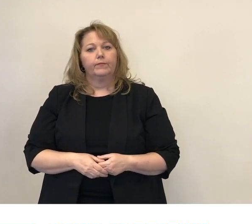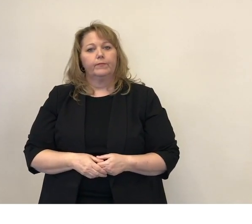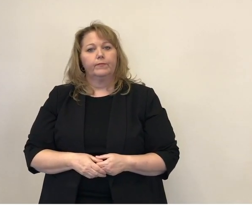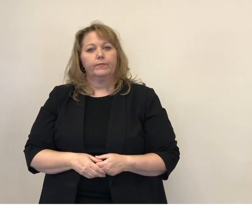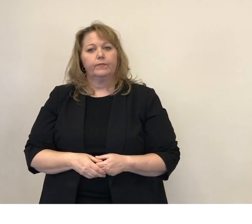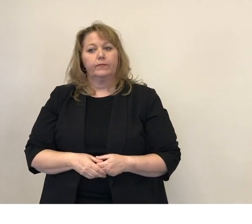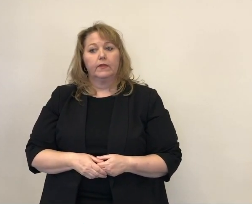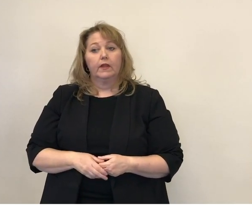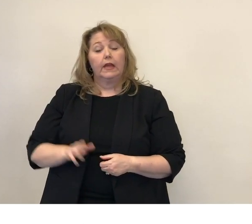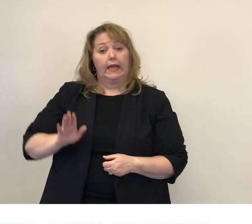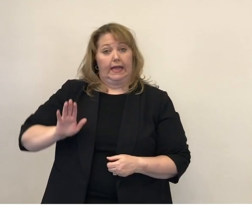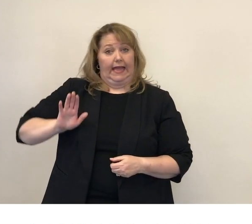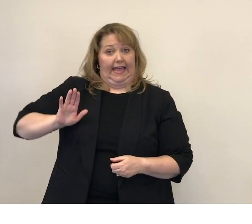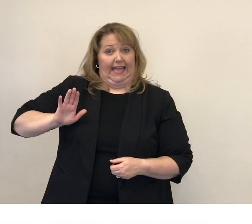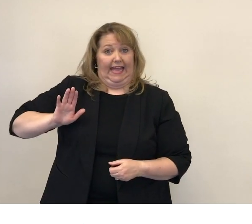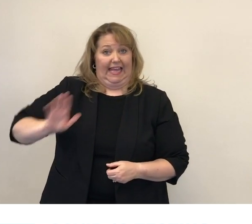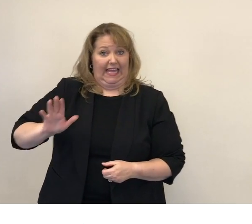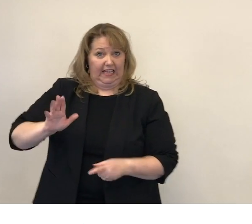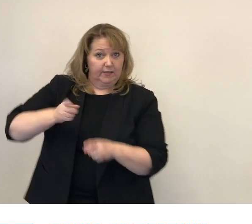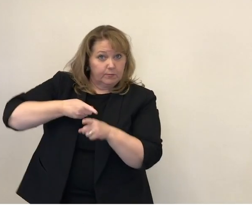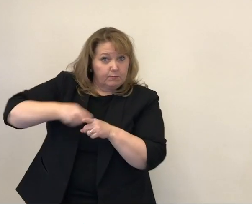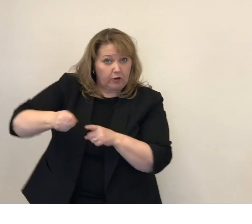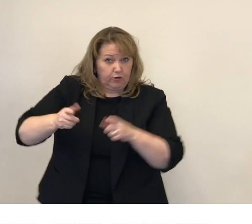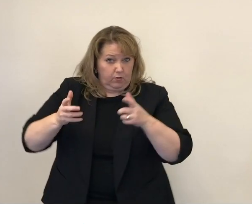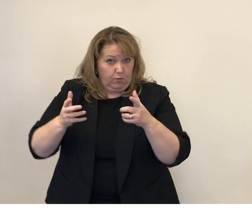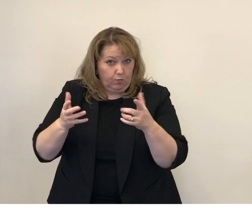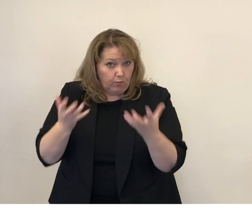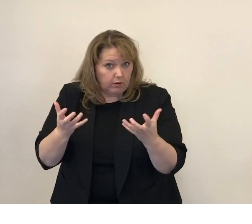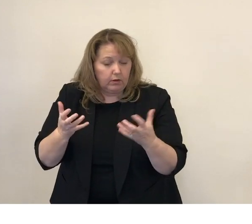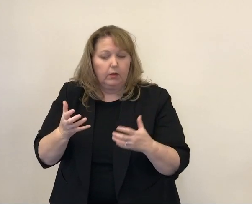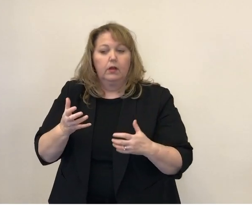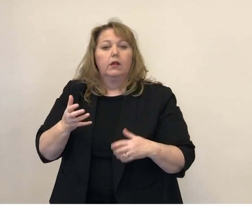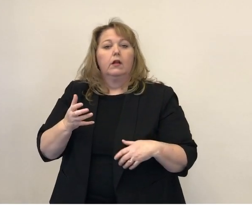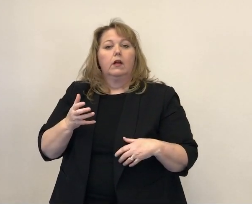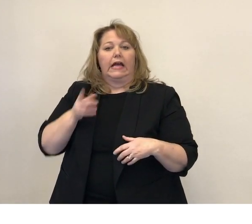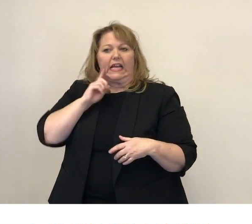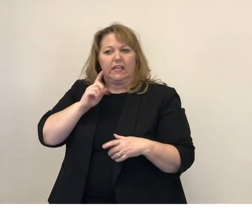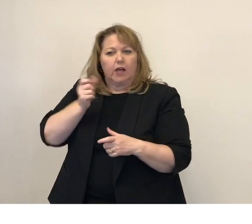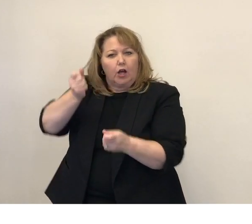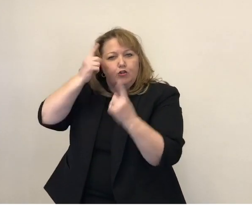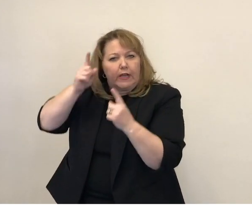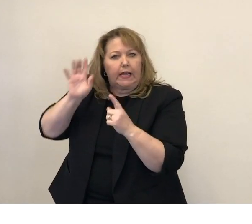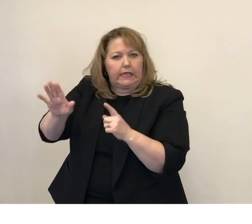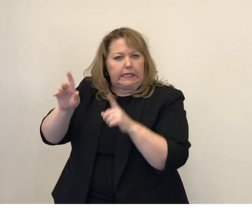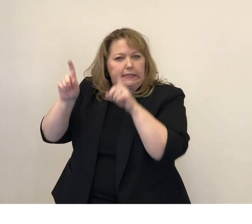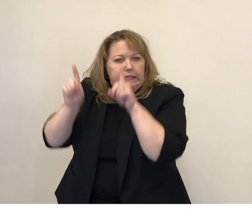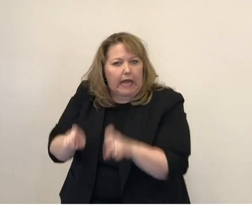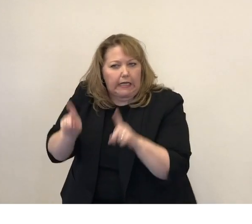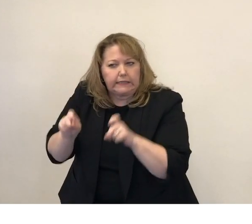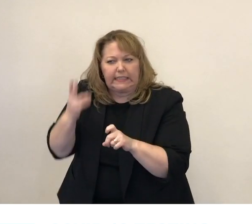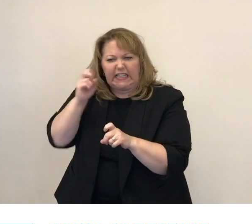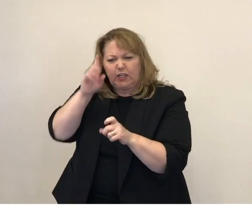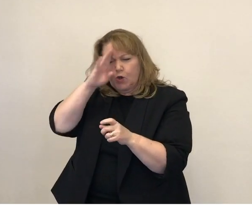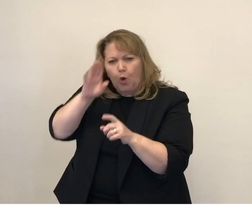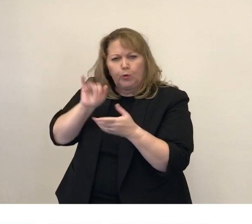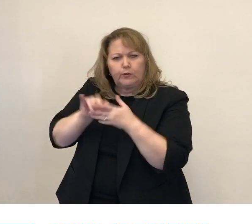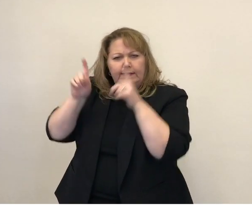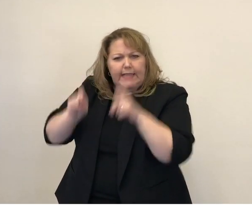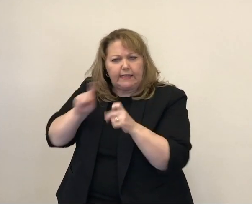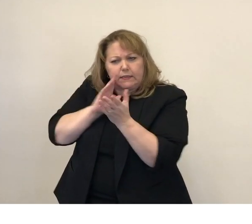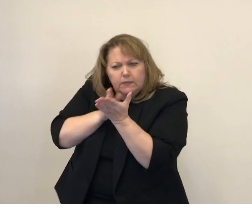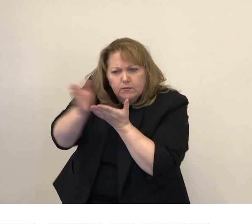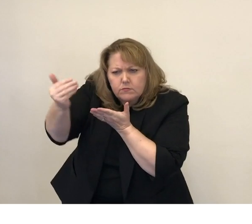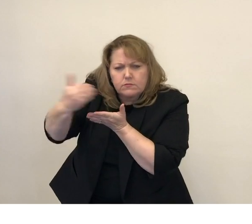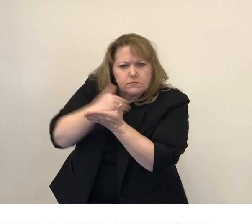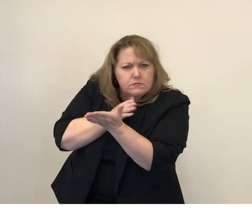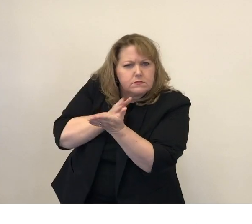testing, understanding, the development, the creation, and you're going to learn a lot listening to him today. I'm glad to